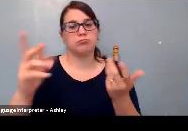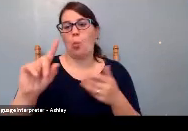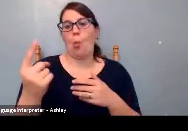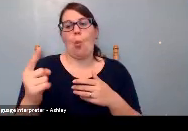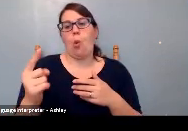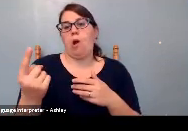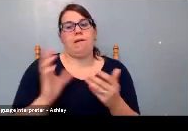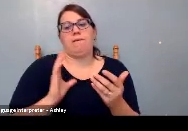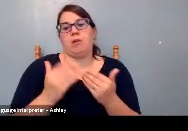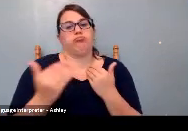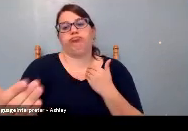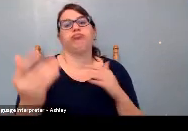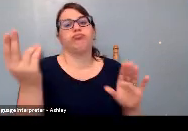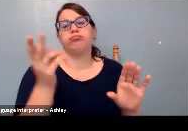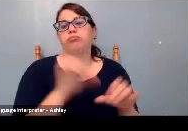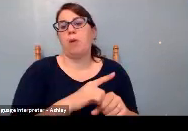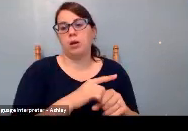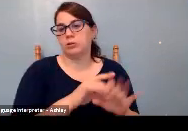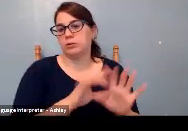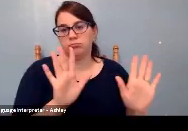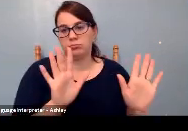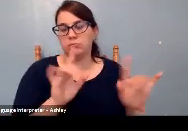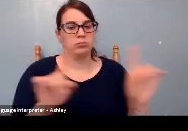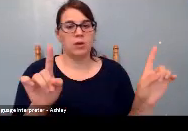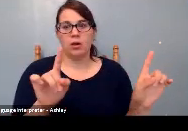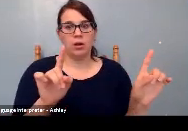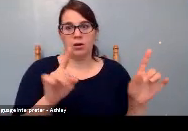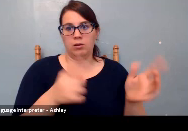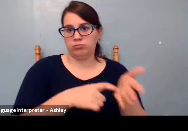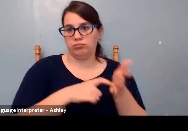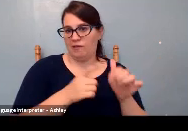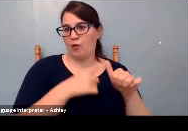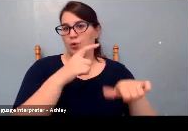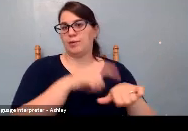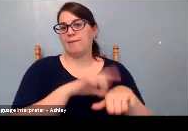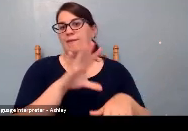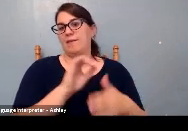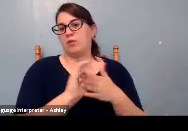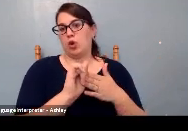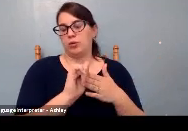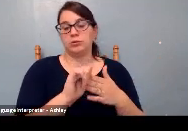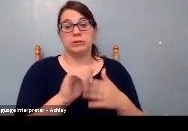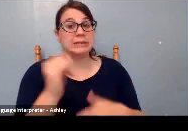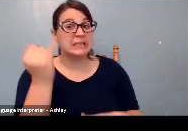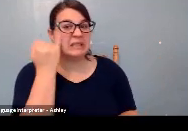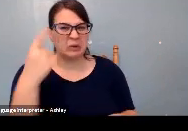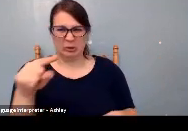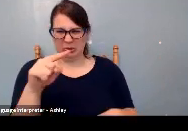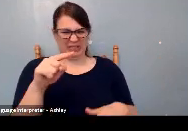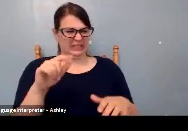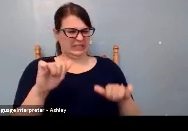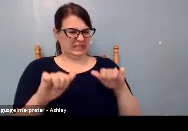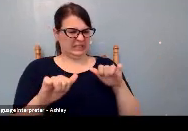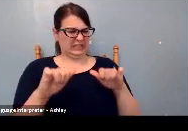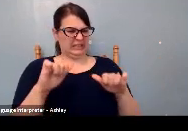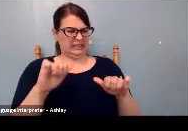And for folks that aren't real comfortable with online banking, we would recommend that first $50 payment be mailed